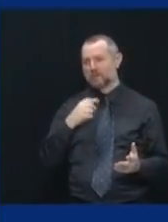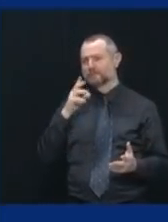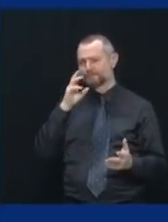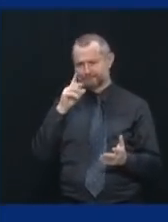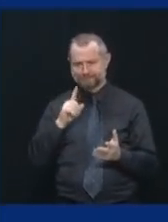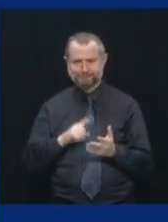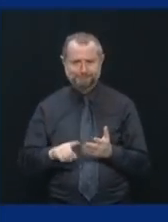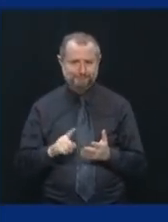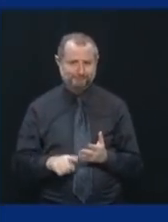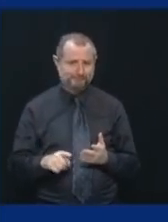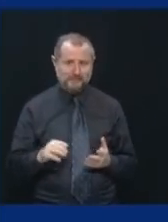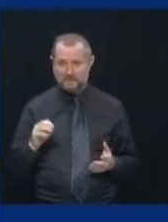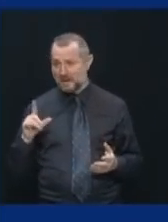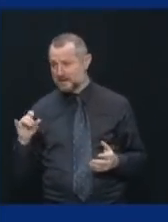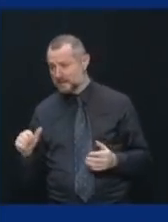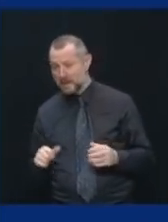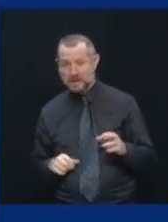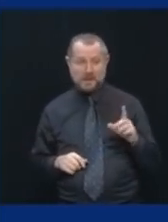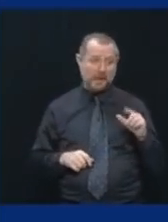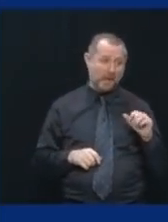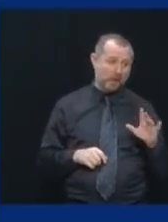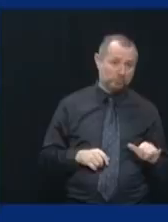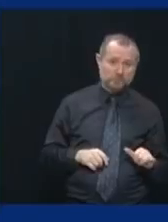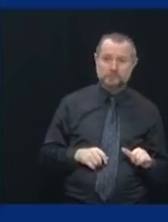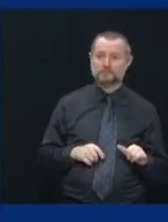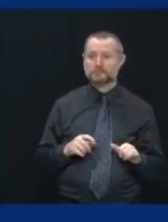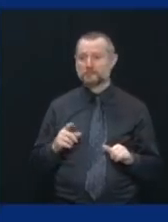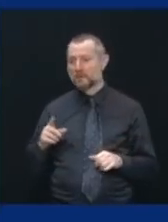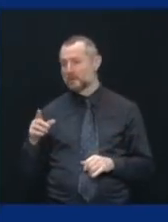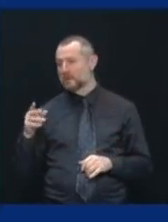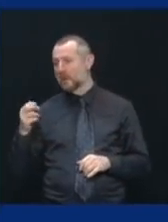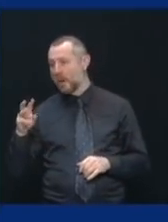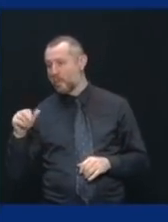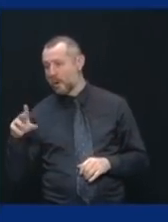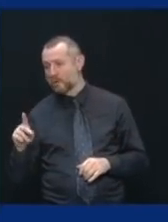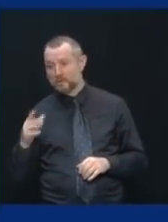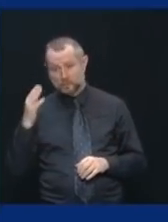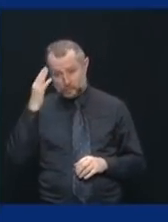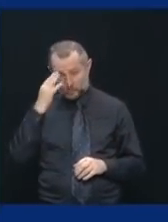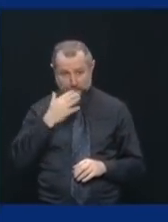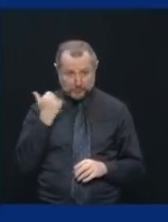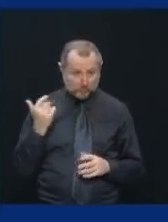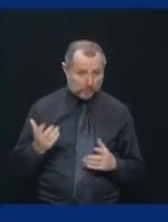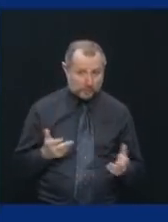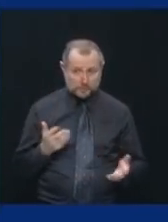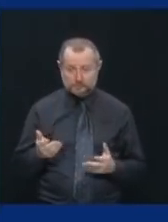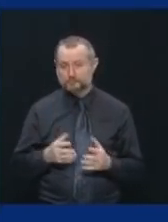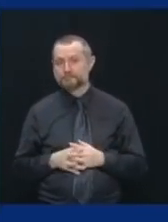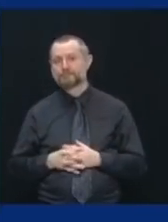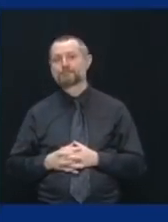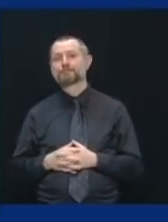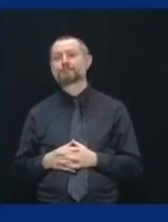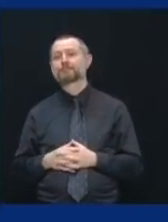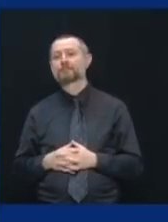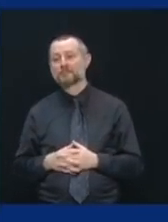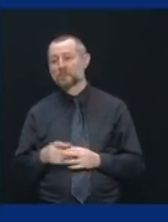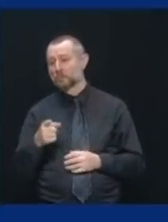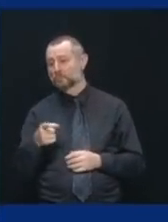either Melissa or Larry or Howard or Kelly on the time it's opening. Look, you are